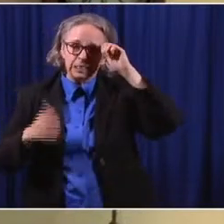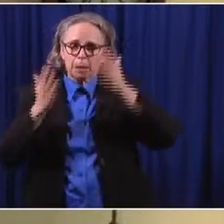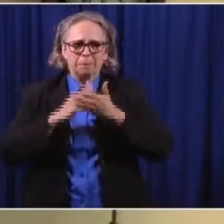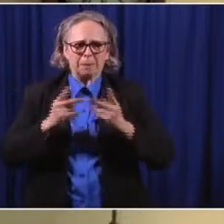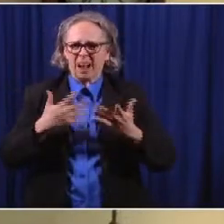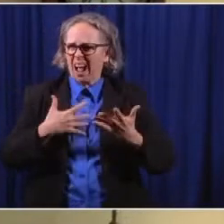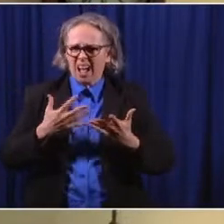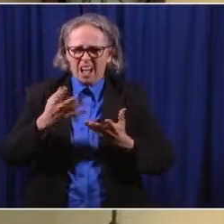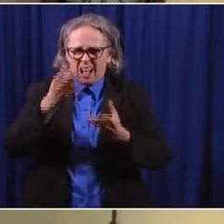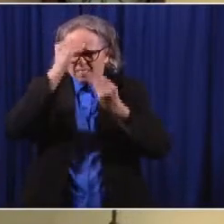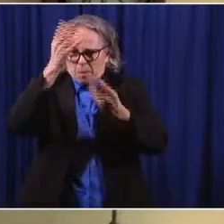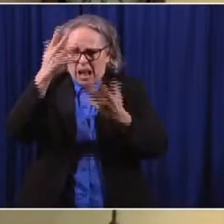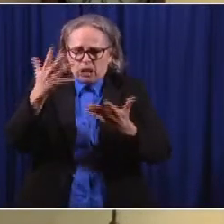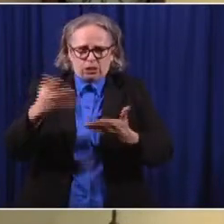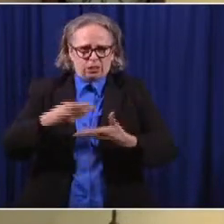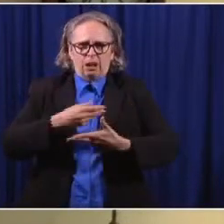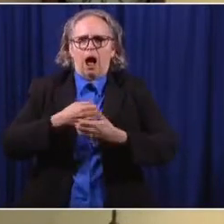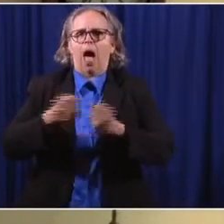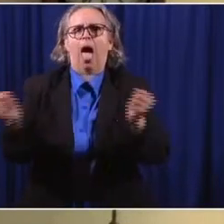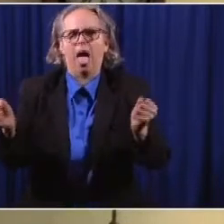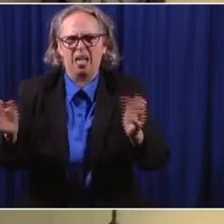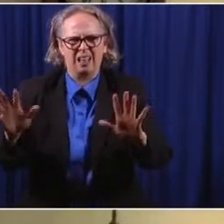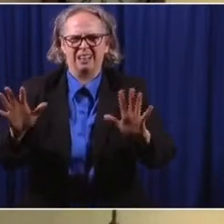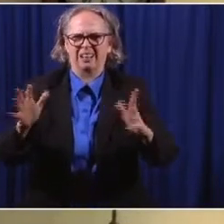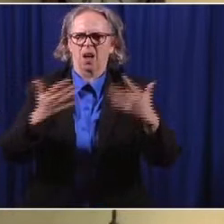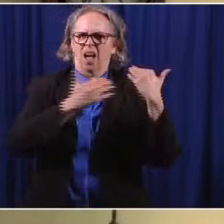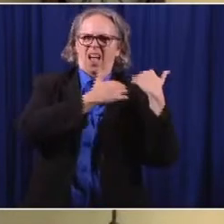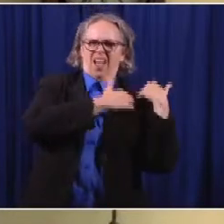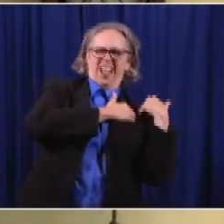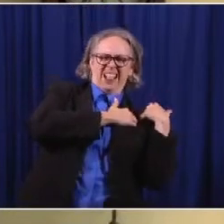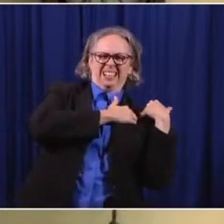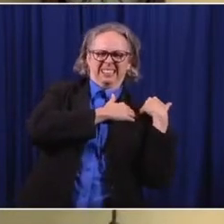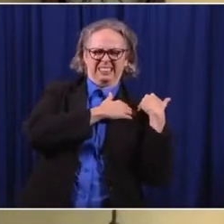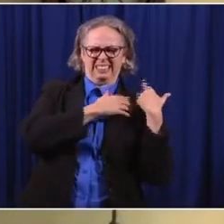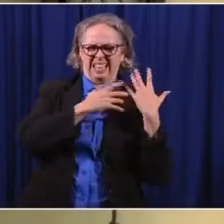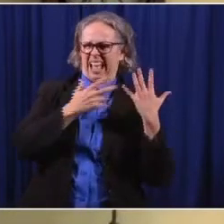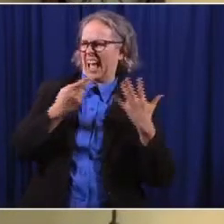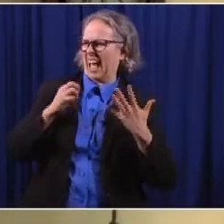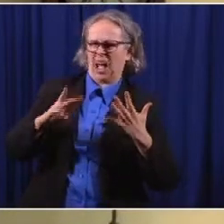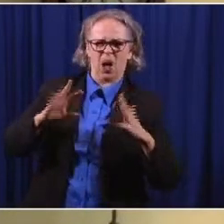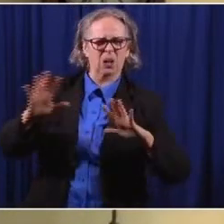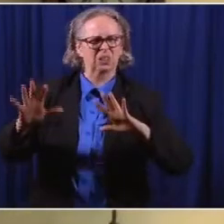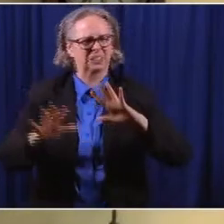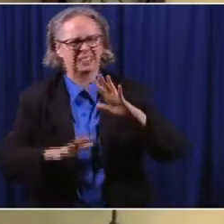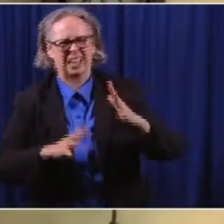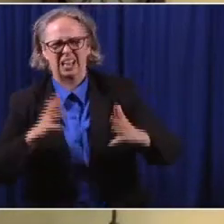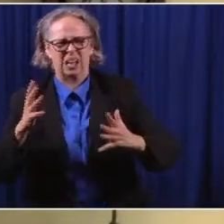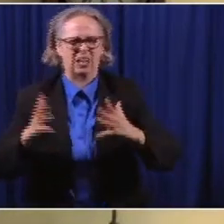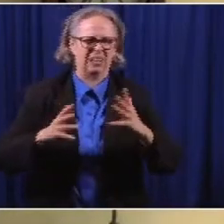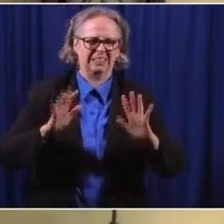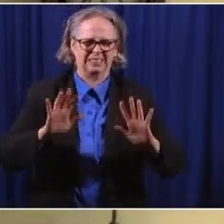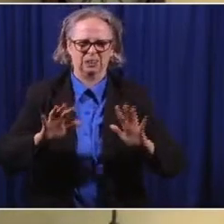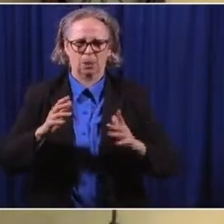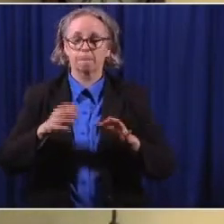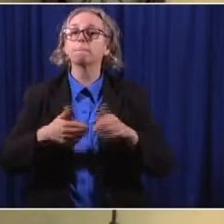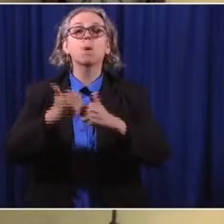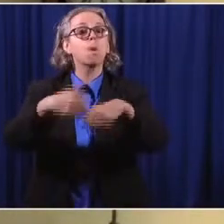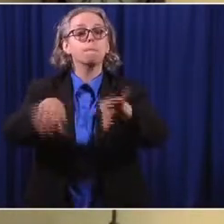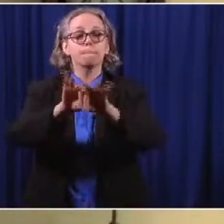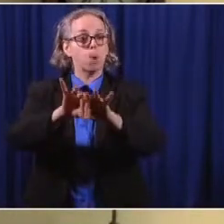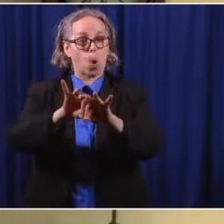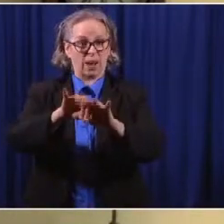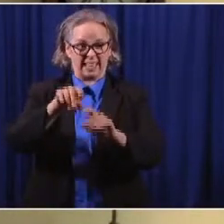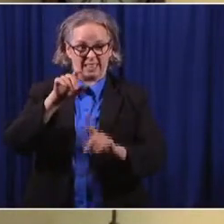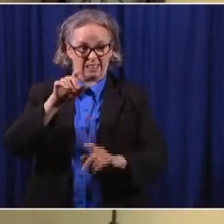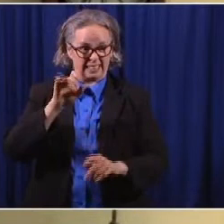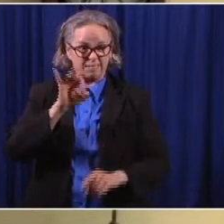too burdensome to put all this information out. What we thought was the most important thing is that if you have a child in that school and that child came in